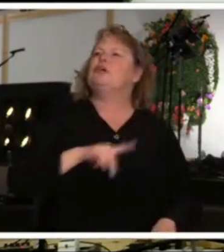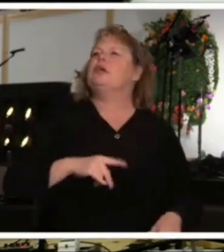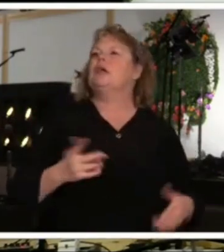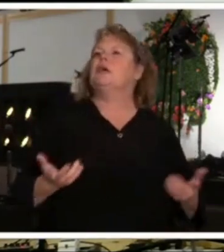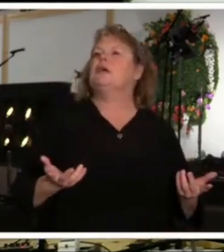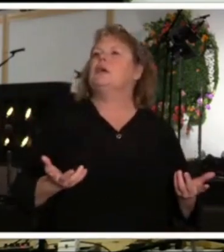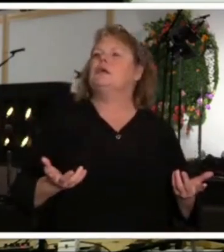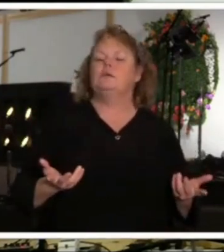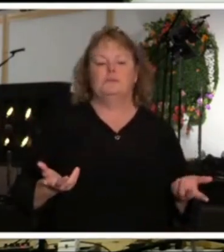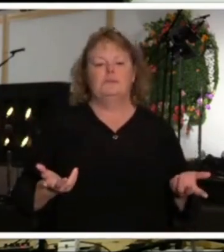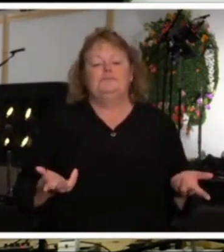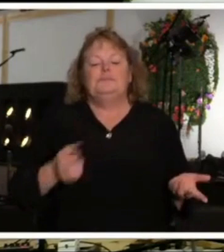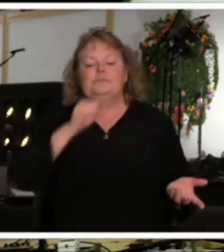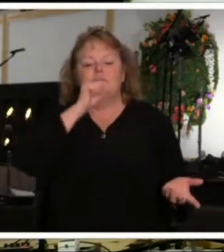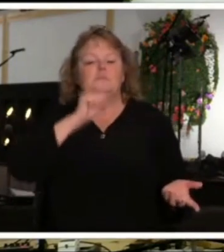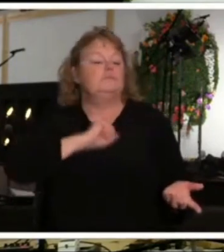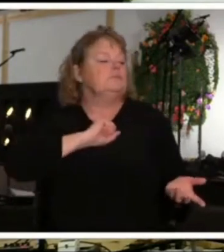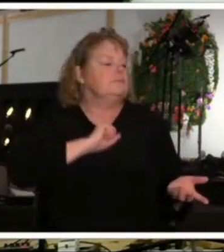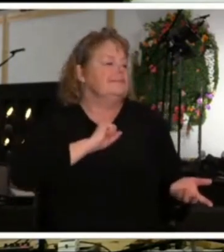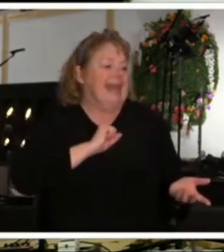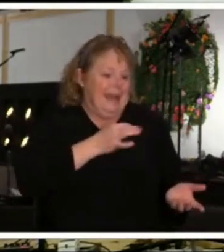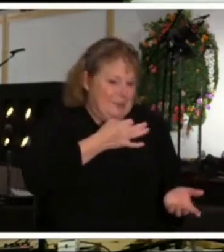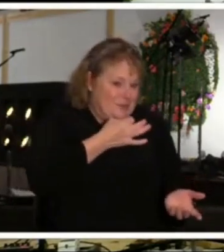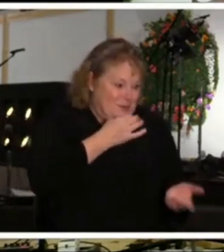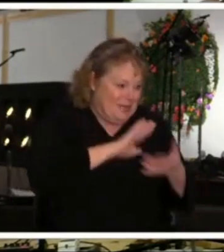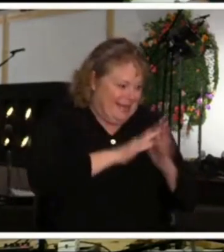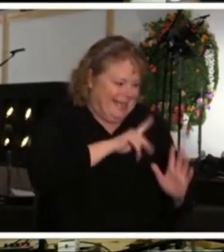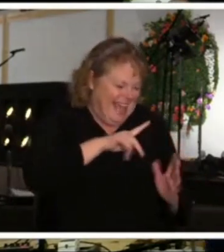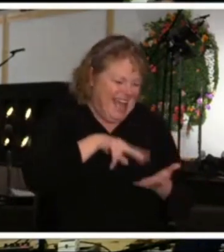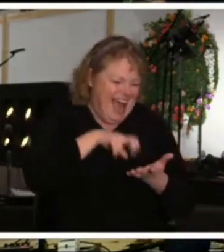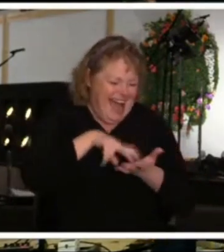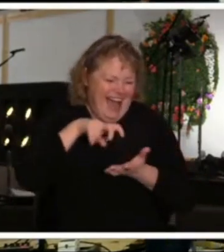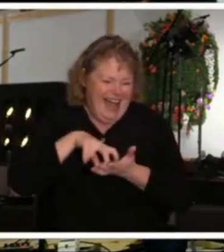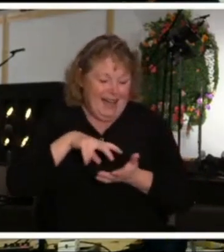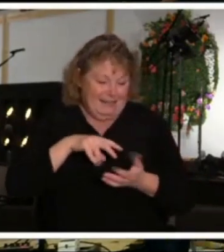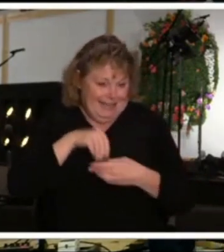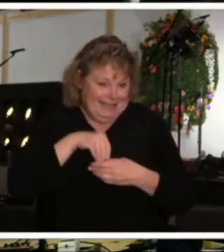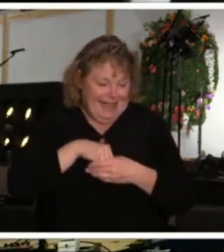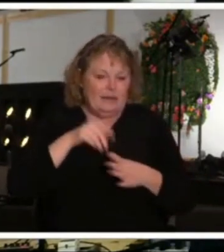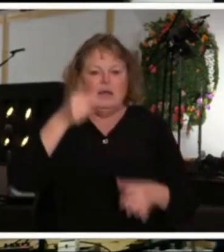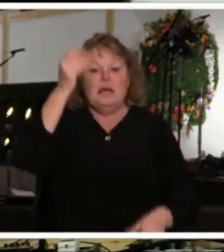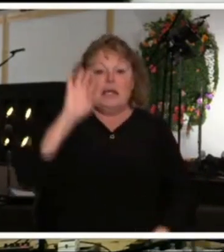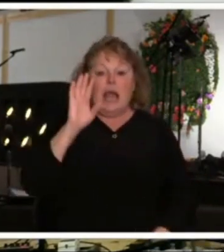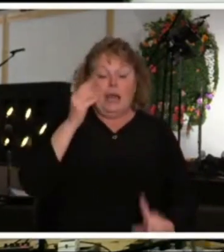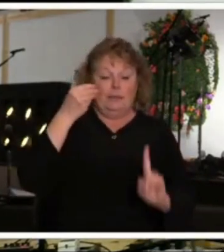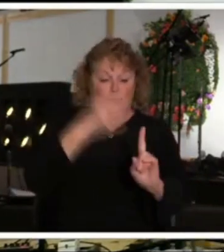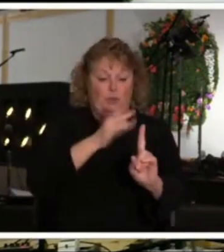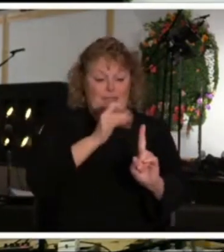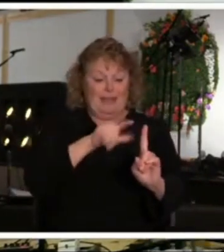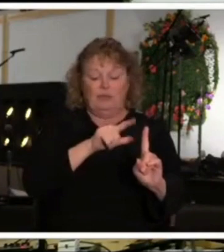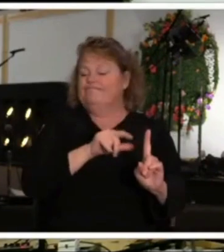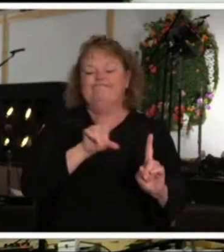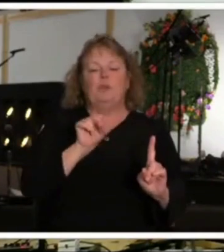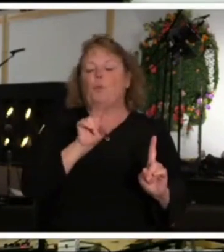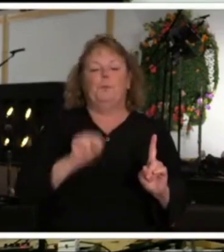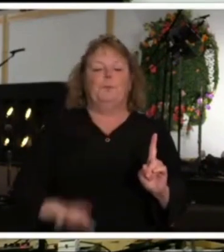smiling like, y'all know I'm about to get the king. I'm about to be the king. And God says, no.